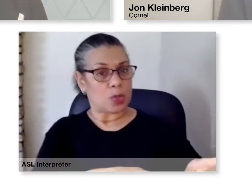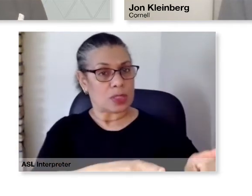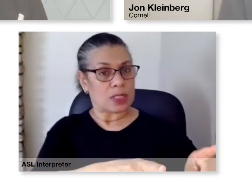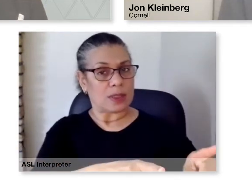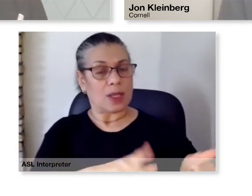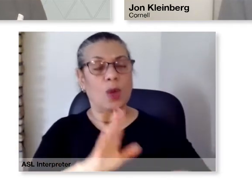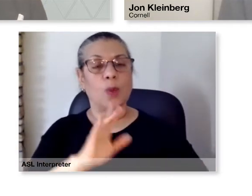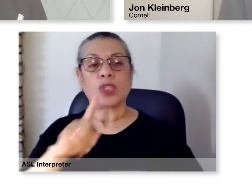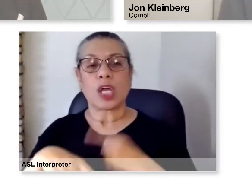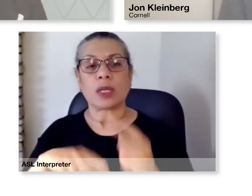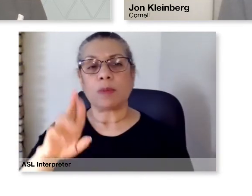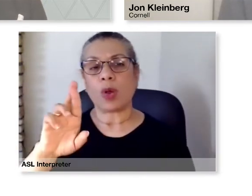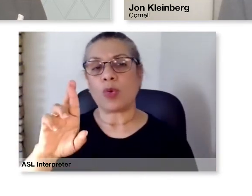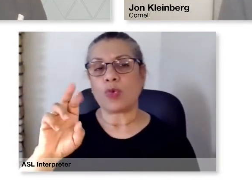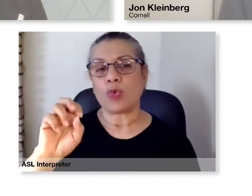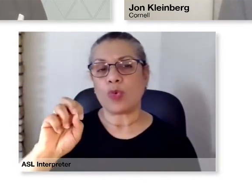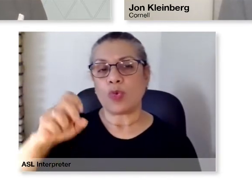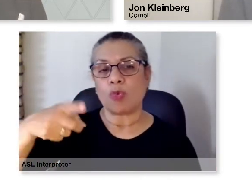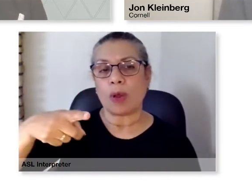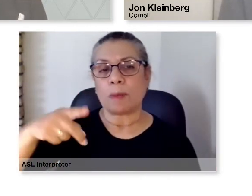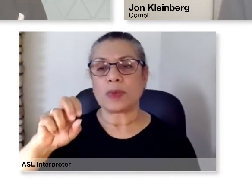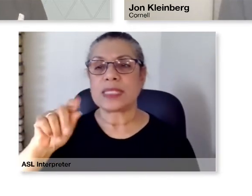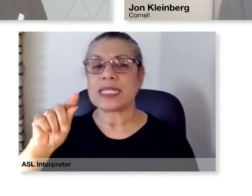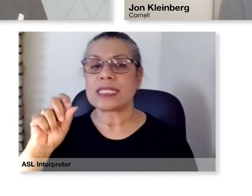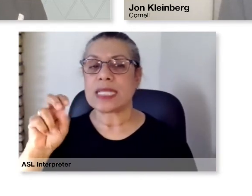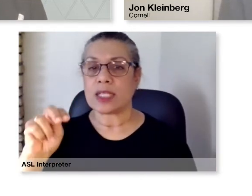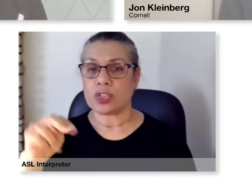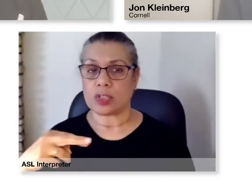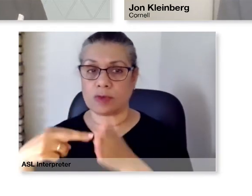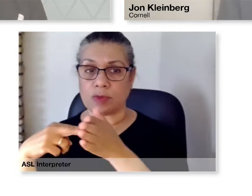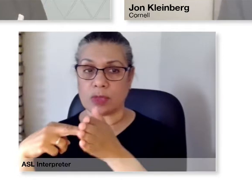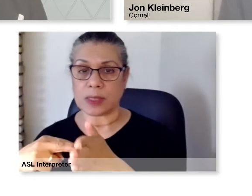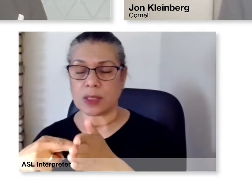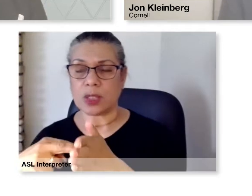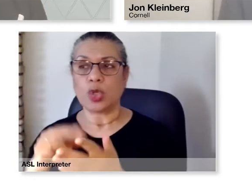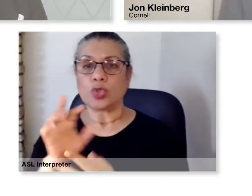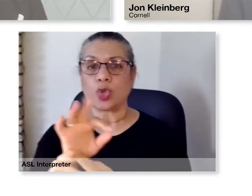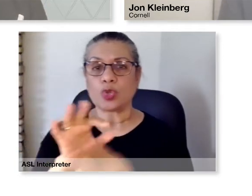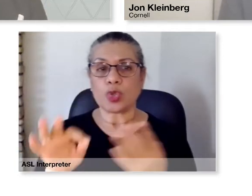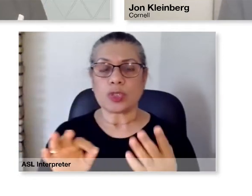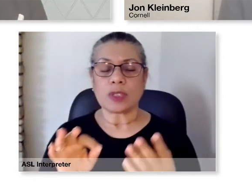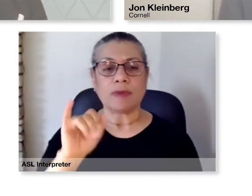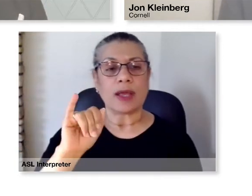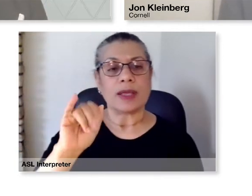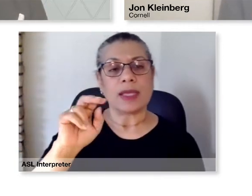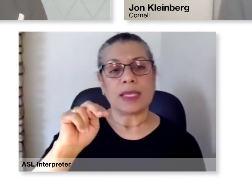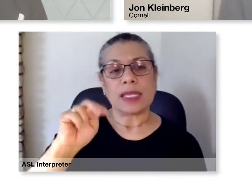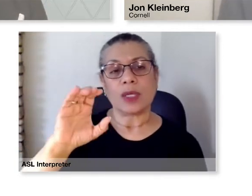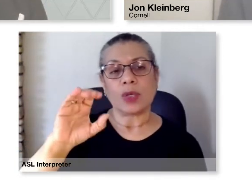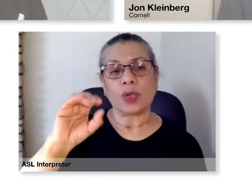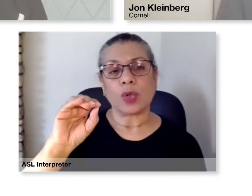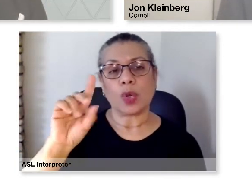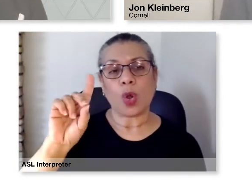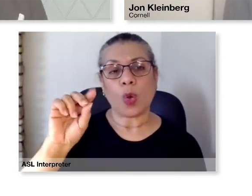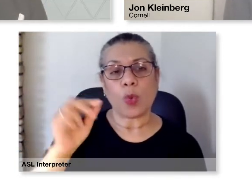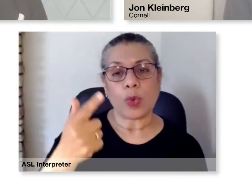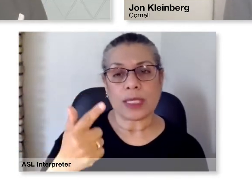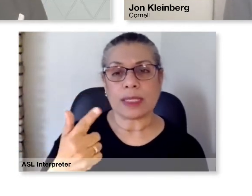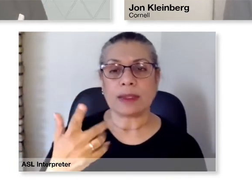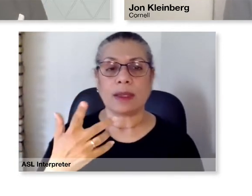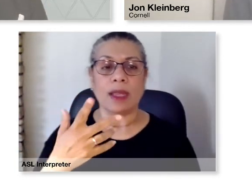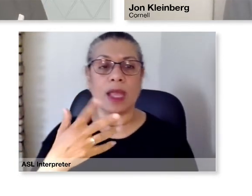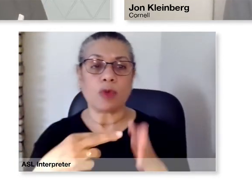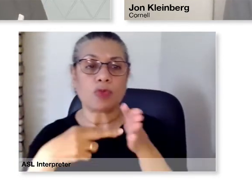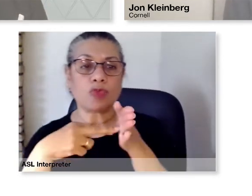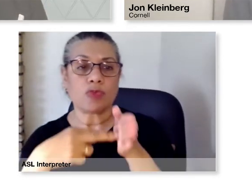representation. And so I think the choice of encodings and the choice of representation, which is, again, I think very much in the theme